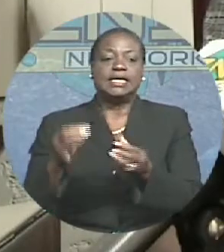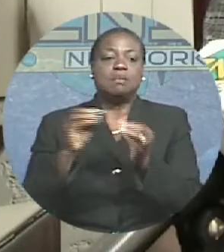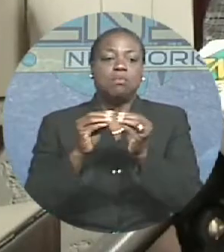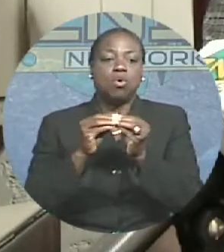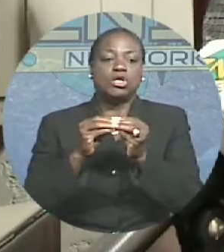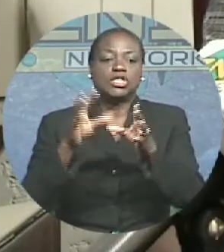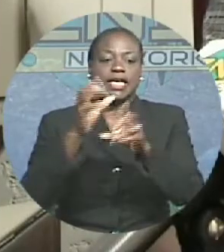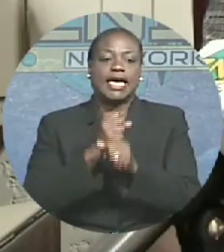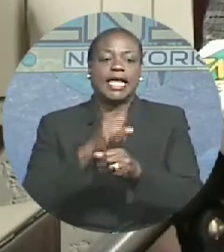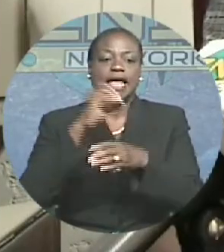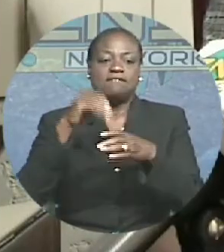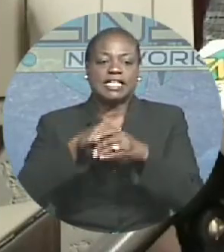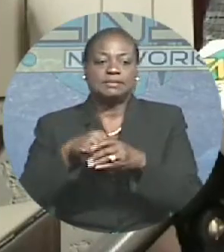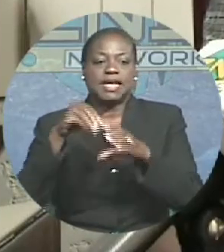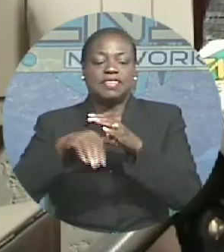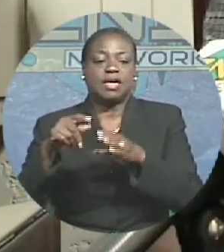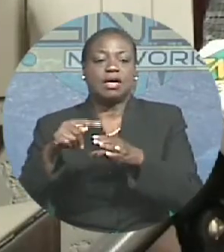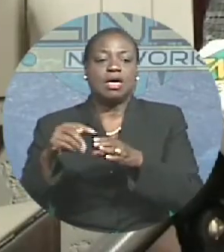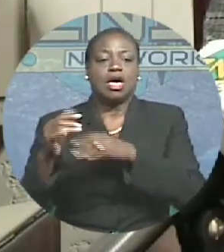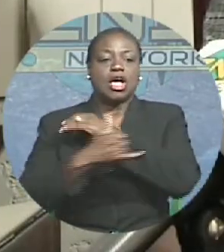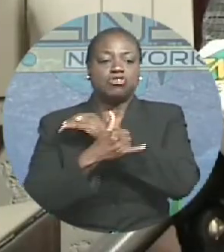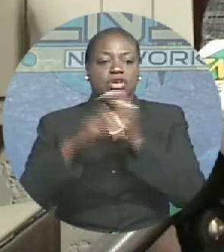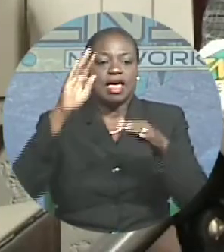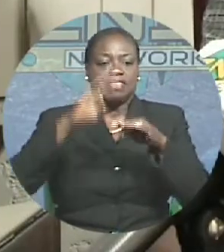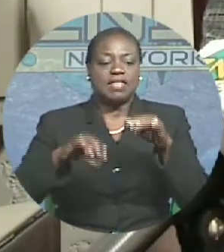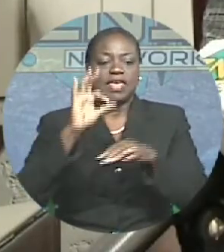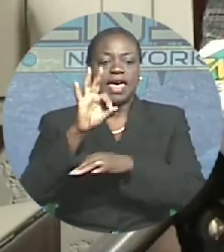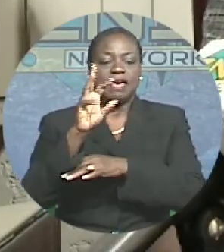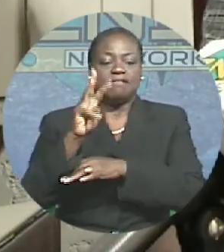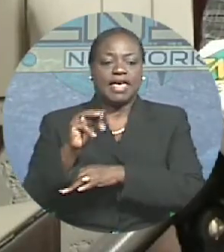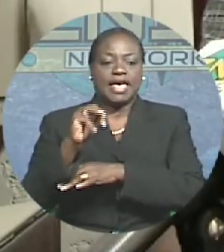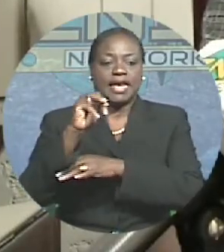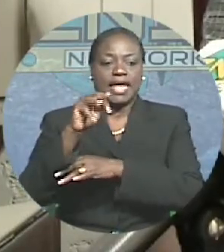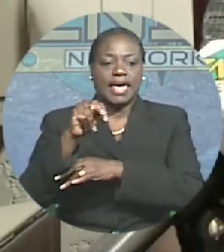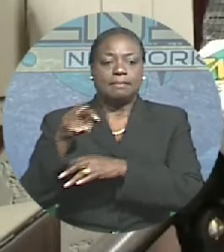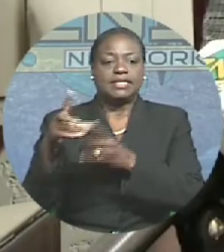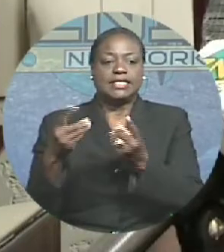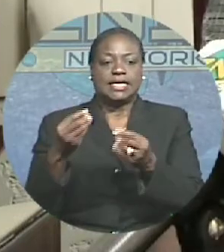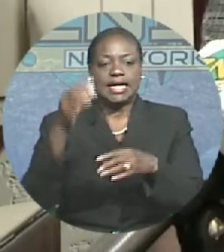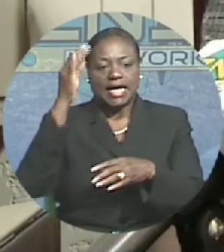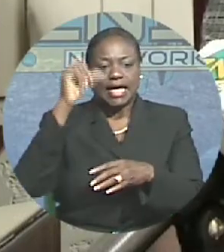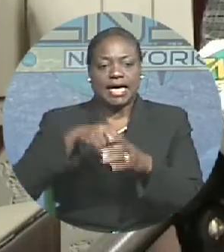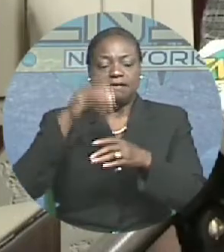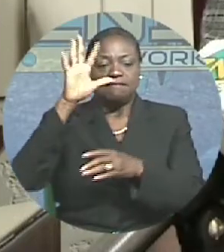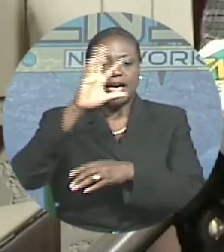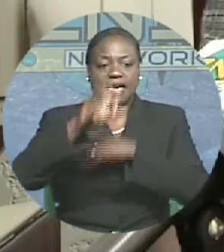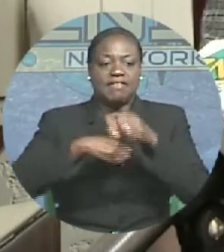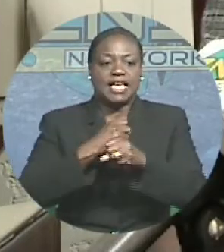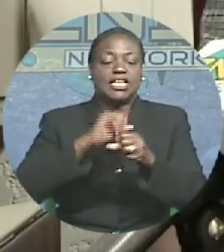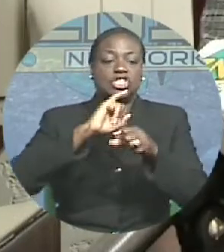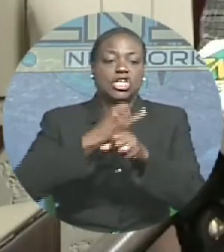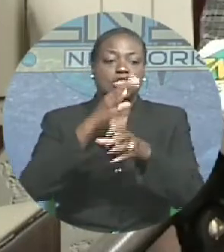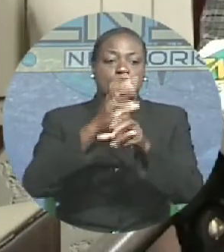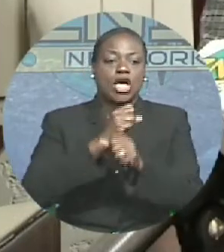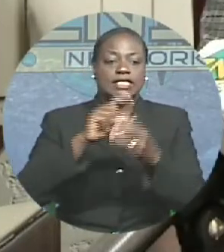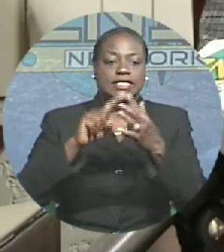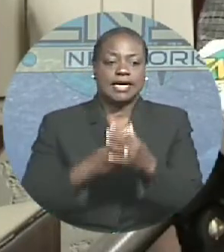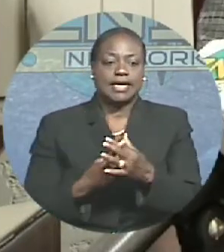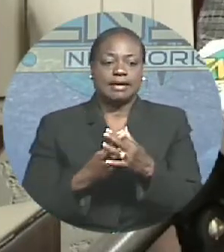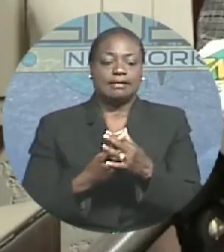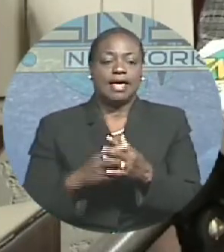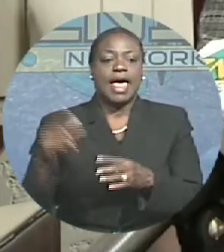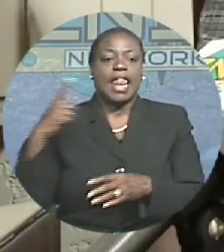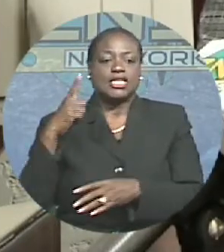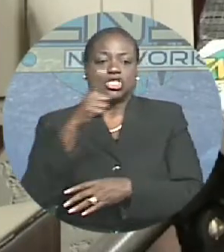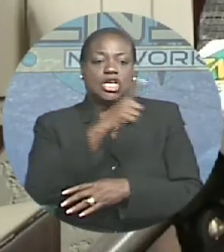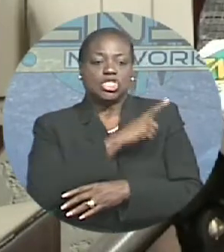in this country than the FNM did in 5 years, and he's just getting started. Legislation has been tabled in Parliament